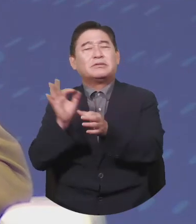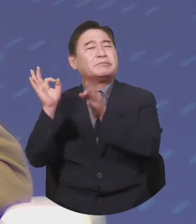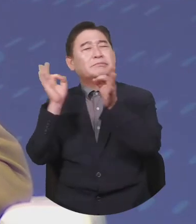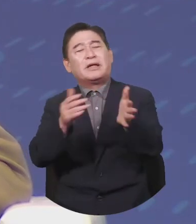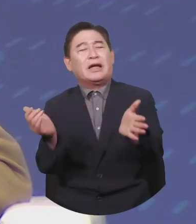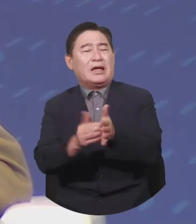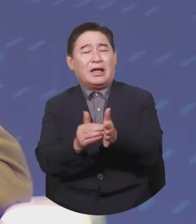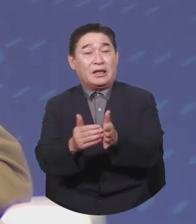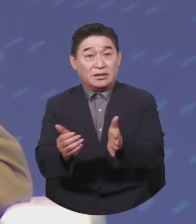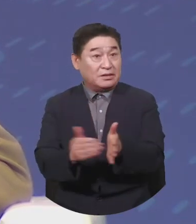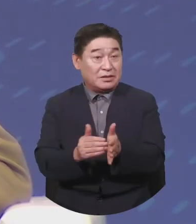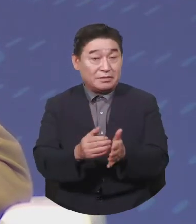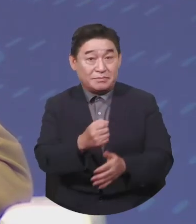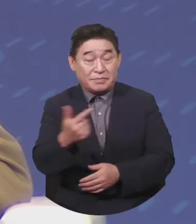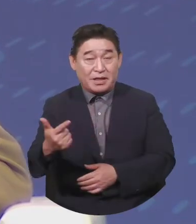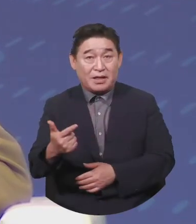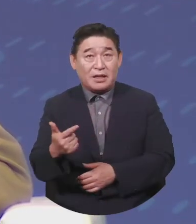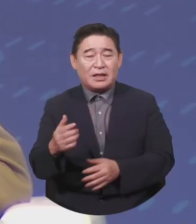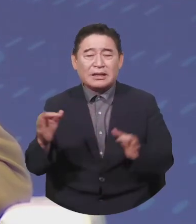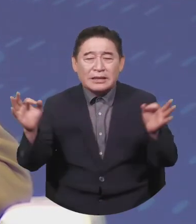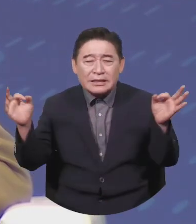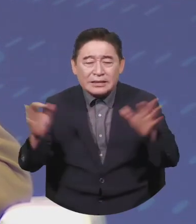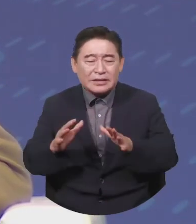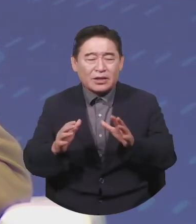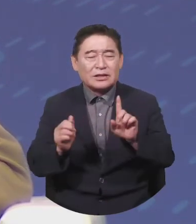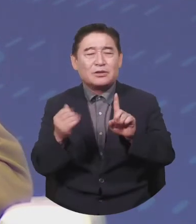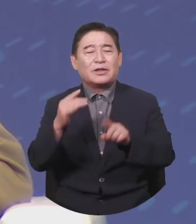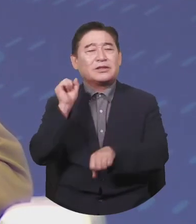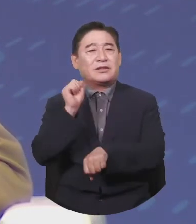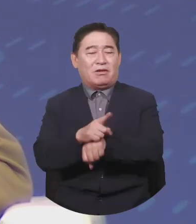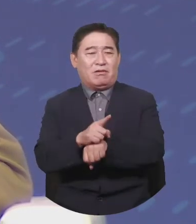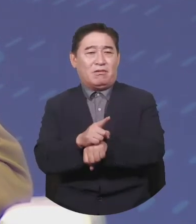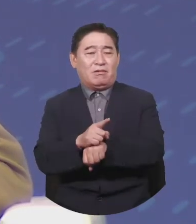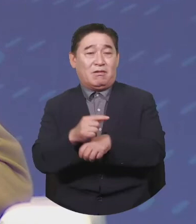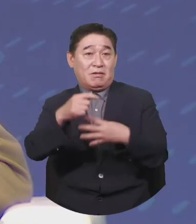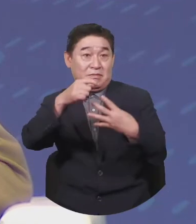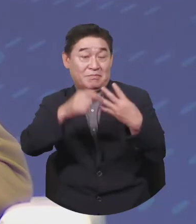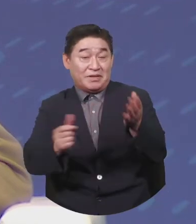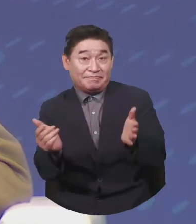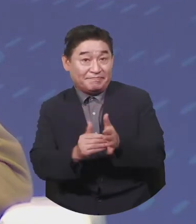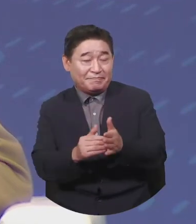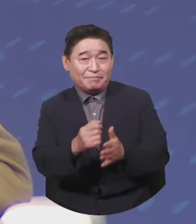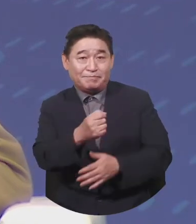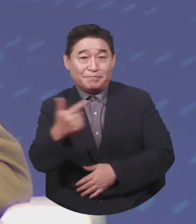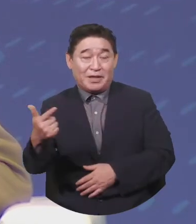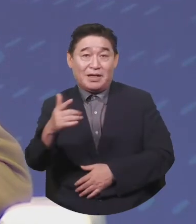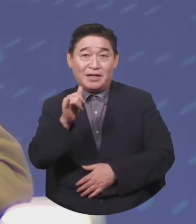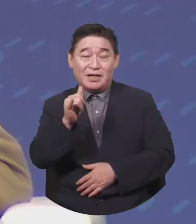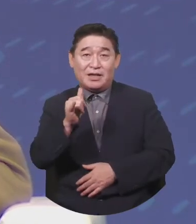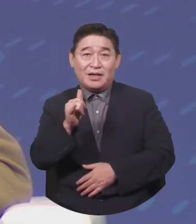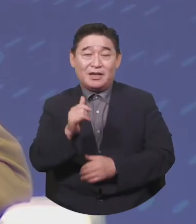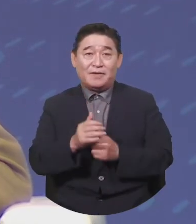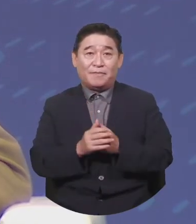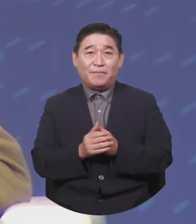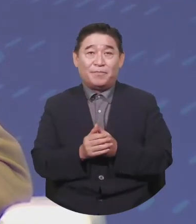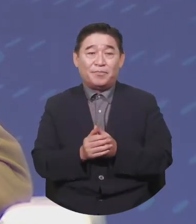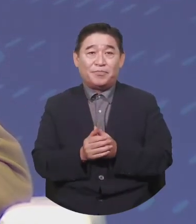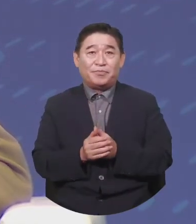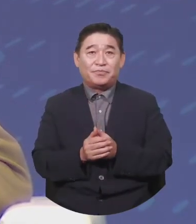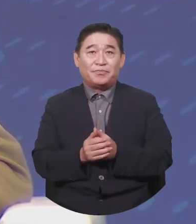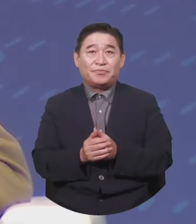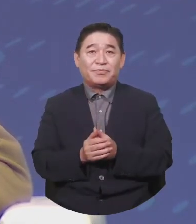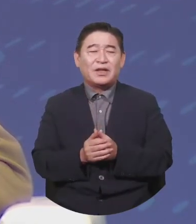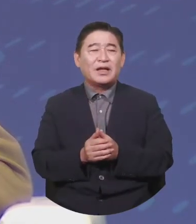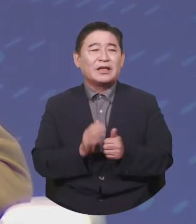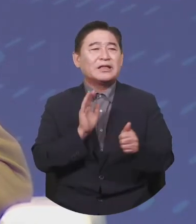and a short kind of program, rather than long-term perspective. So how can we make South-South cooperation more systematic